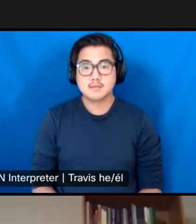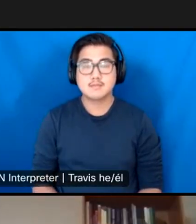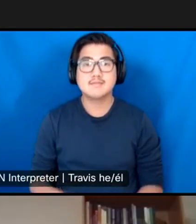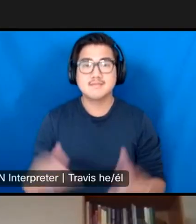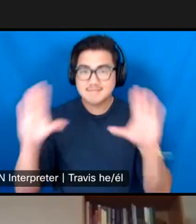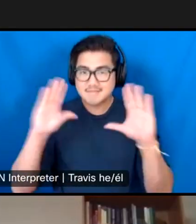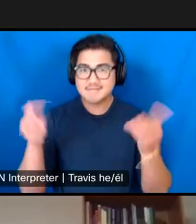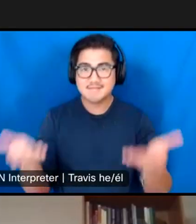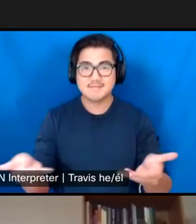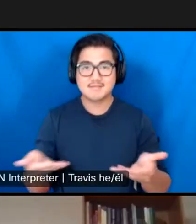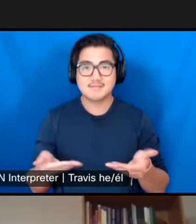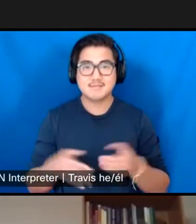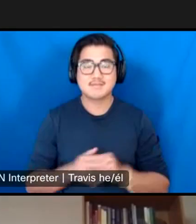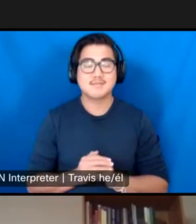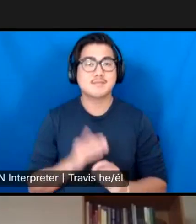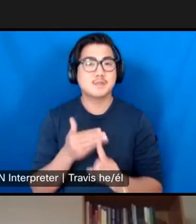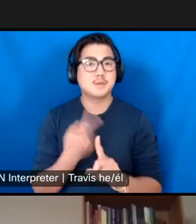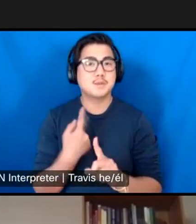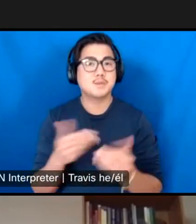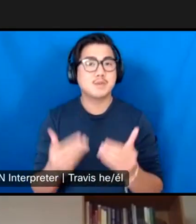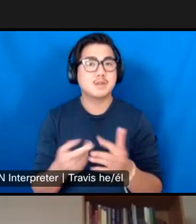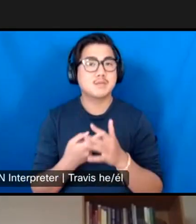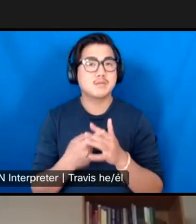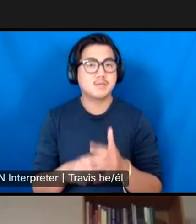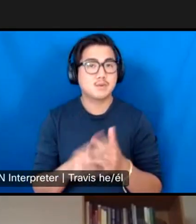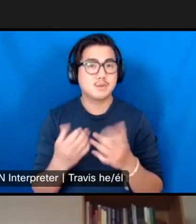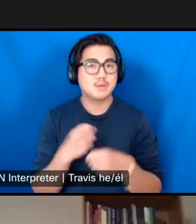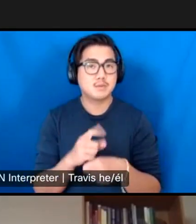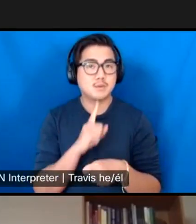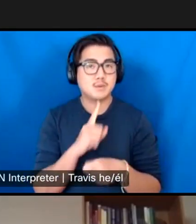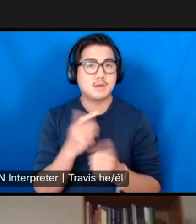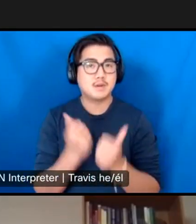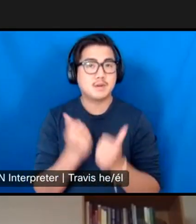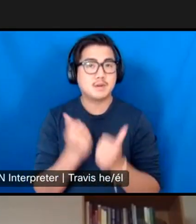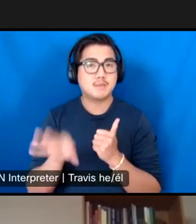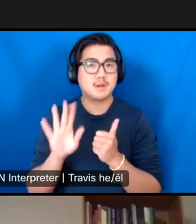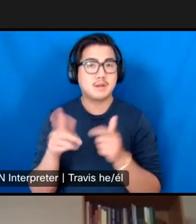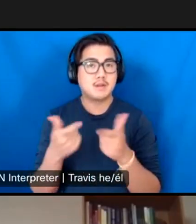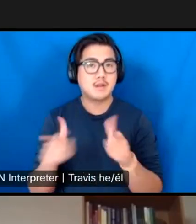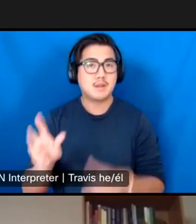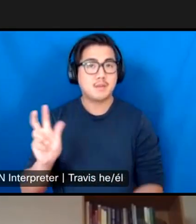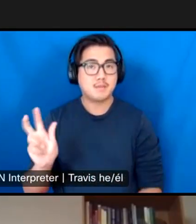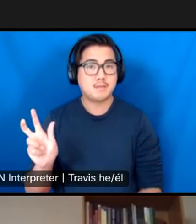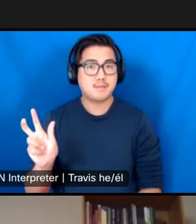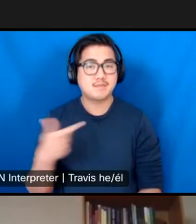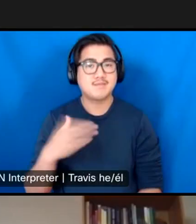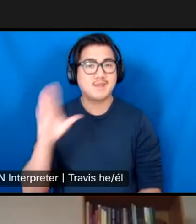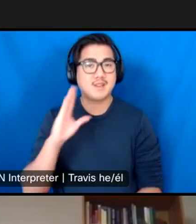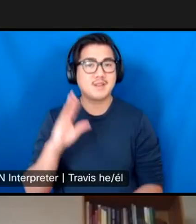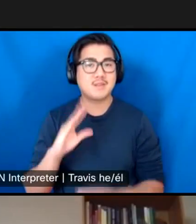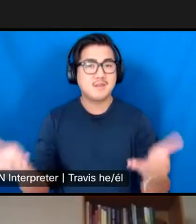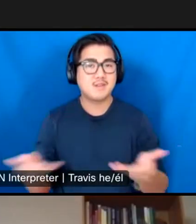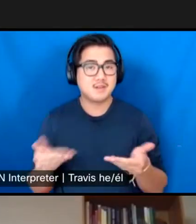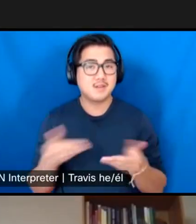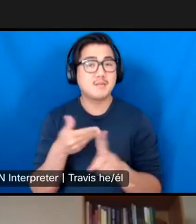Hello and welcome. Before we get started, let's be sure everyone is able to select their language channel. Saludos y bienvenidos.